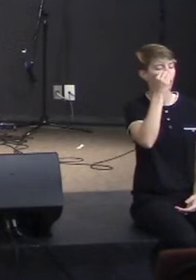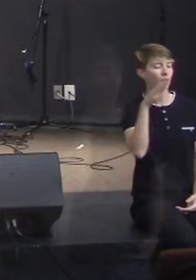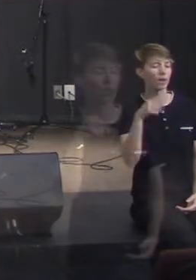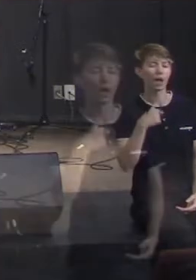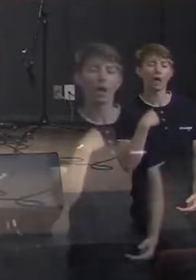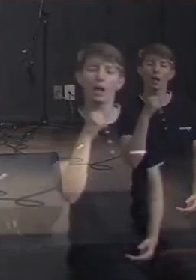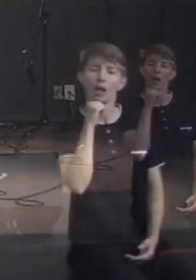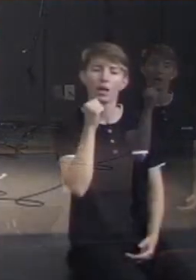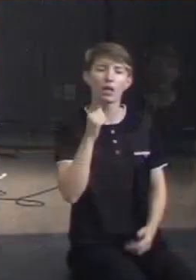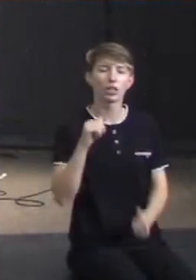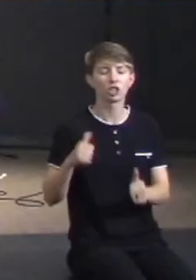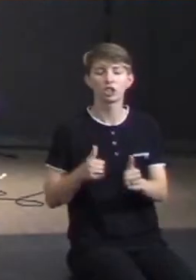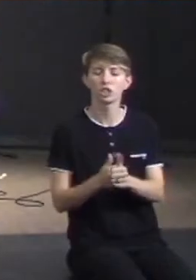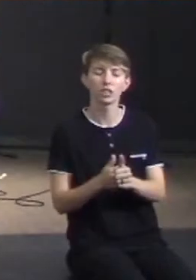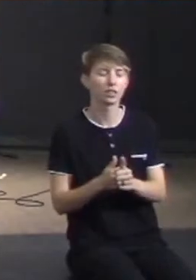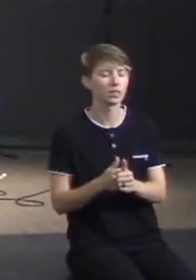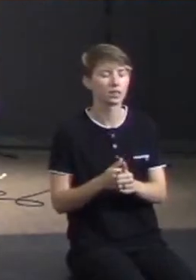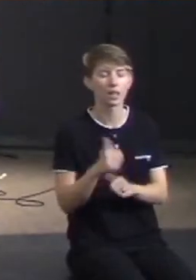Acadia.